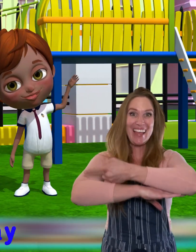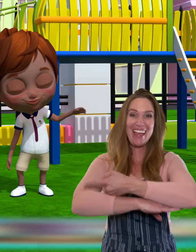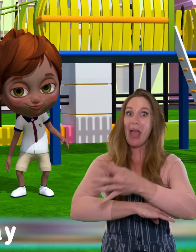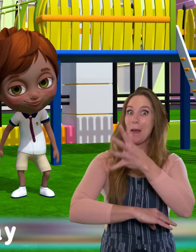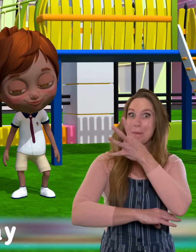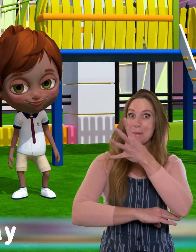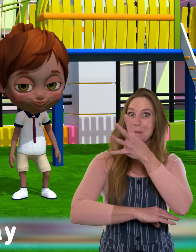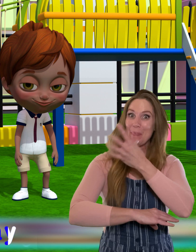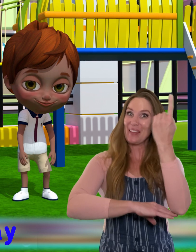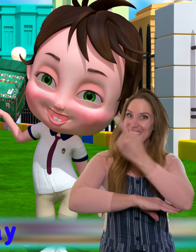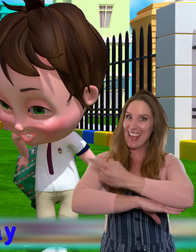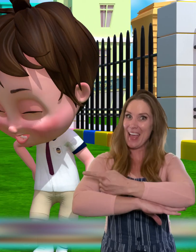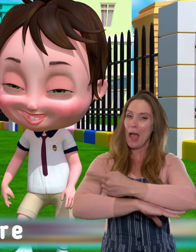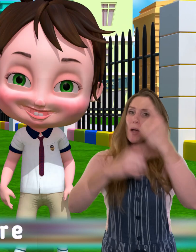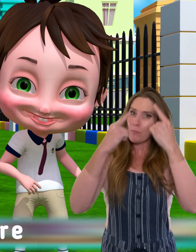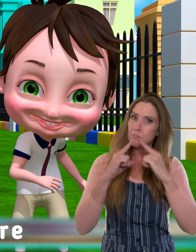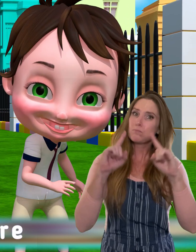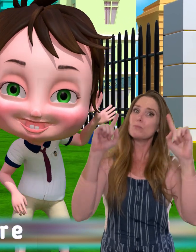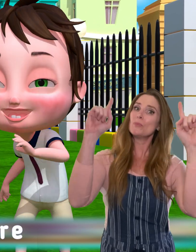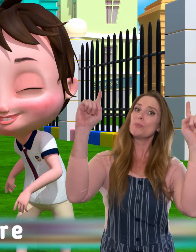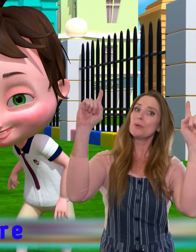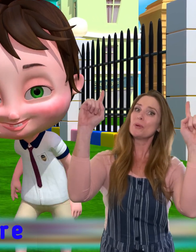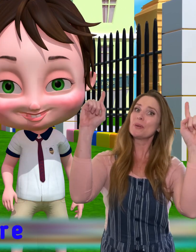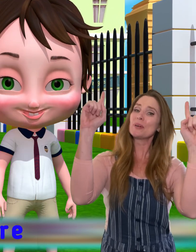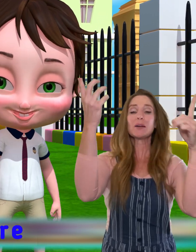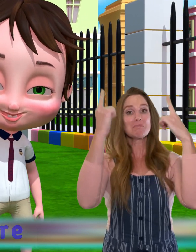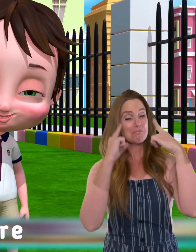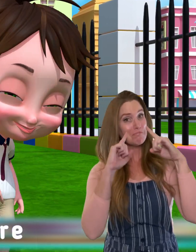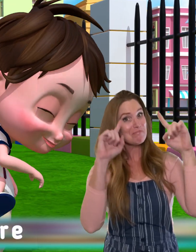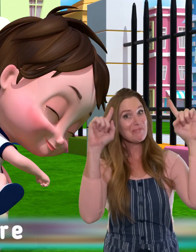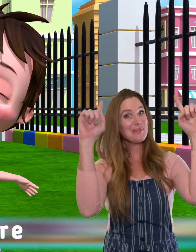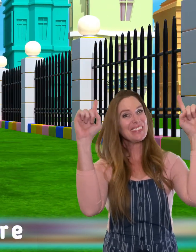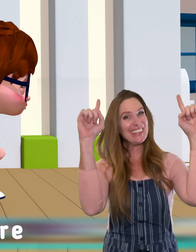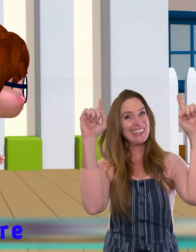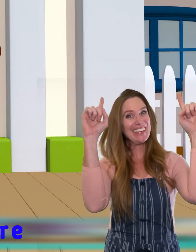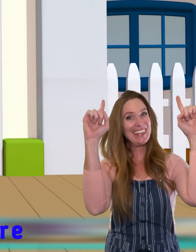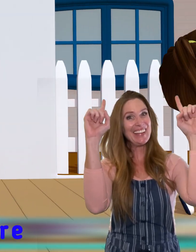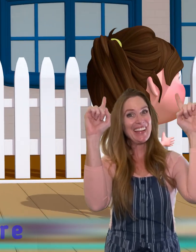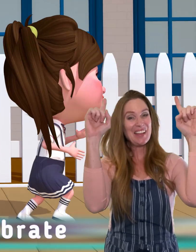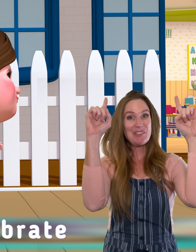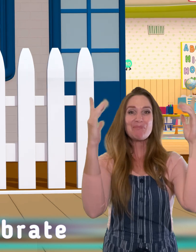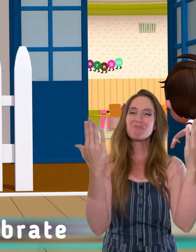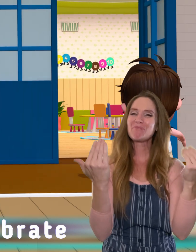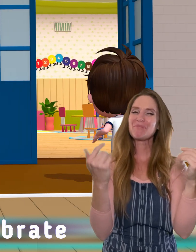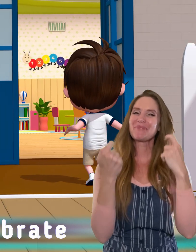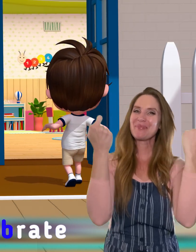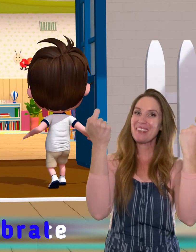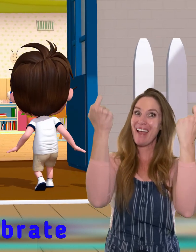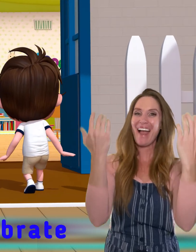Mother's Day, Mother's Day, find me here, find me here. Let's